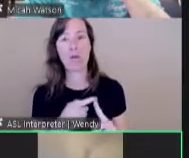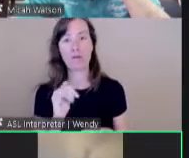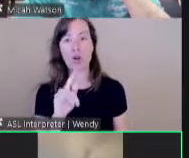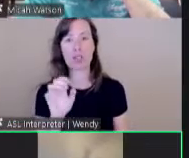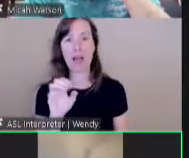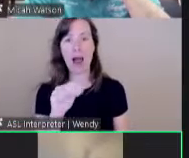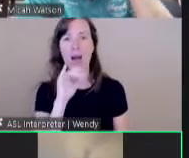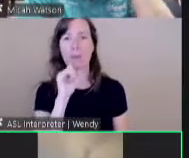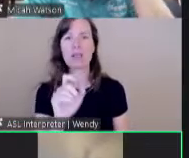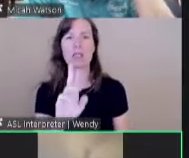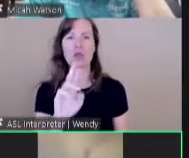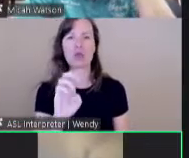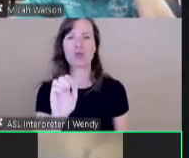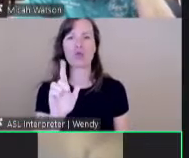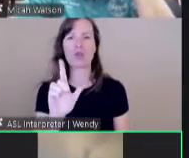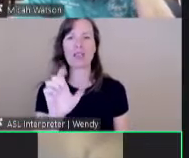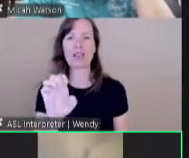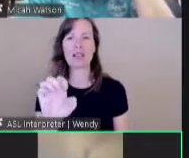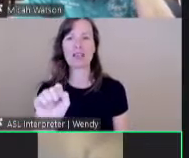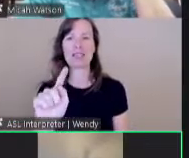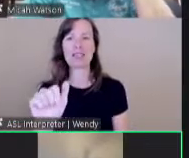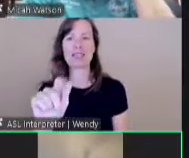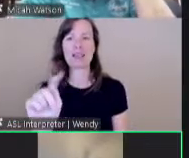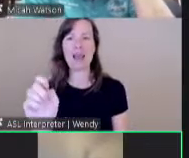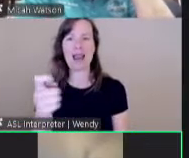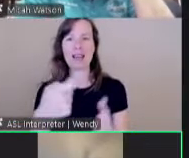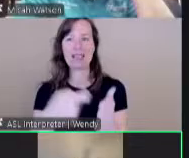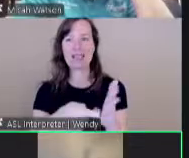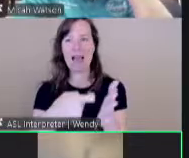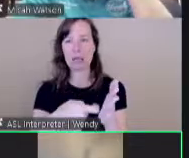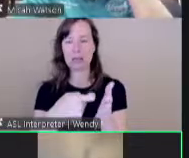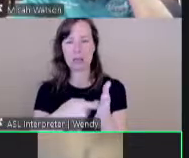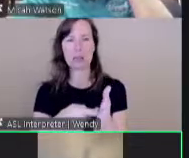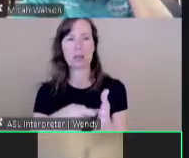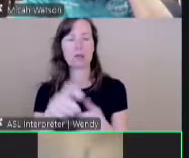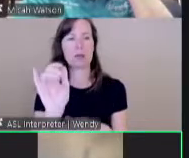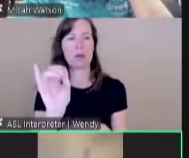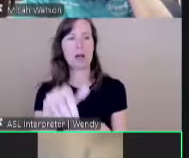estate taxes. So that consists of your